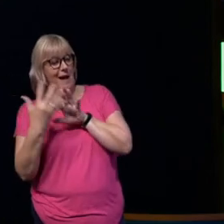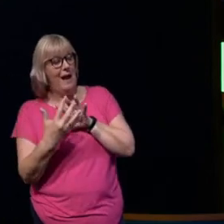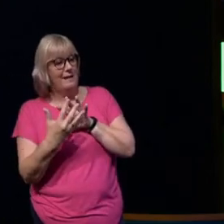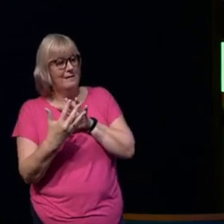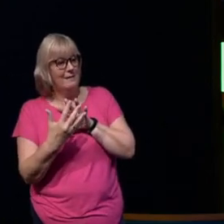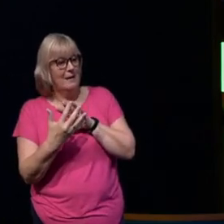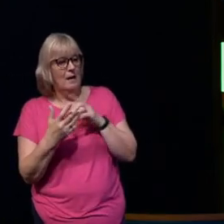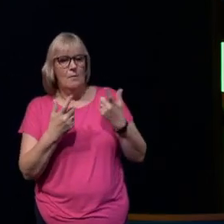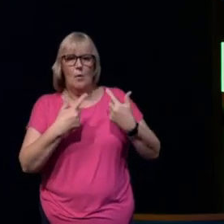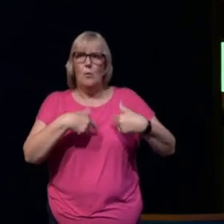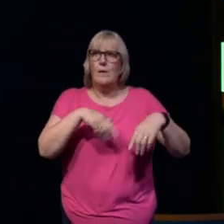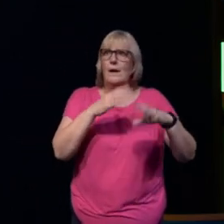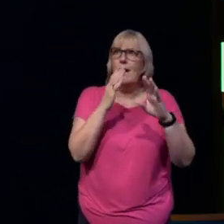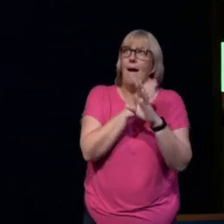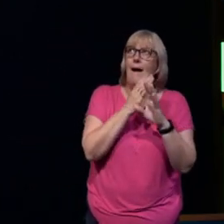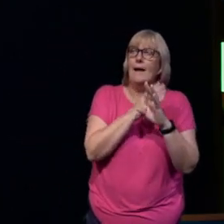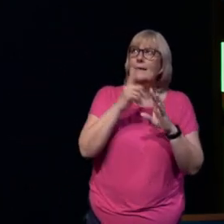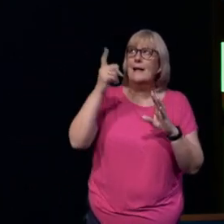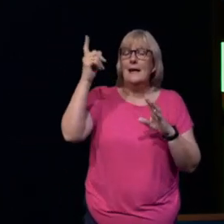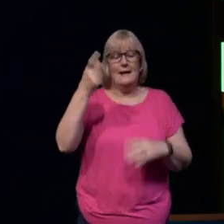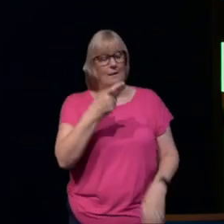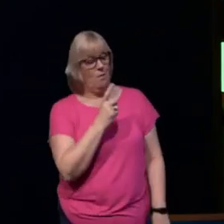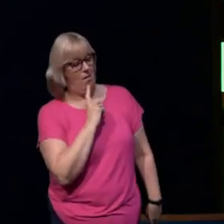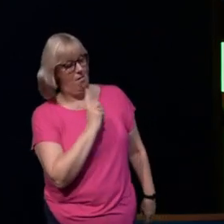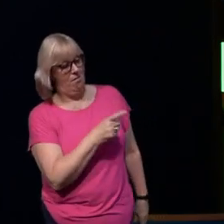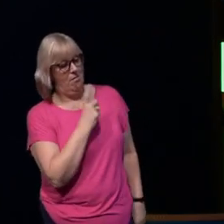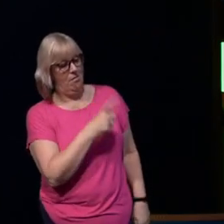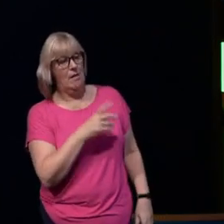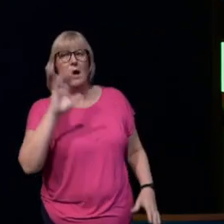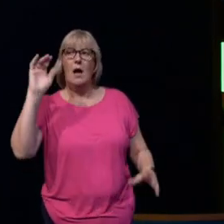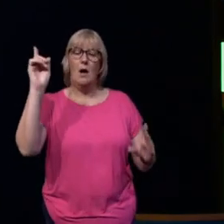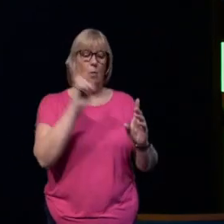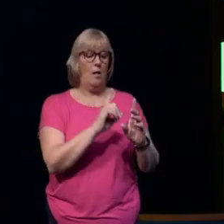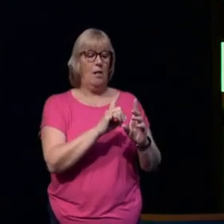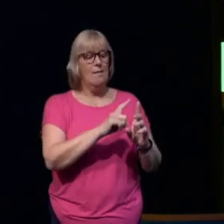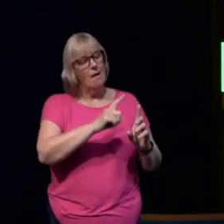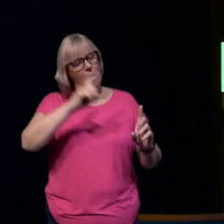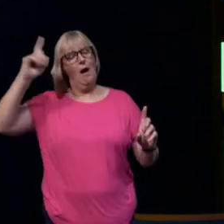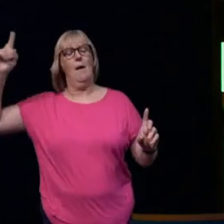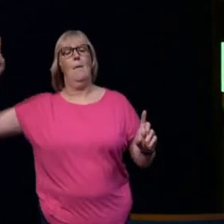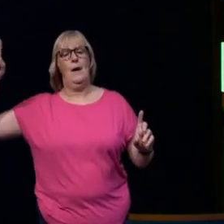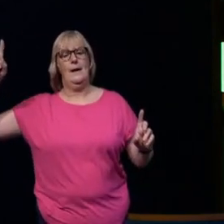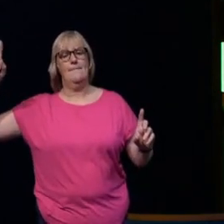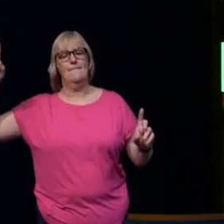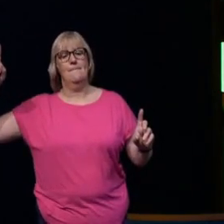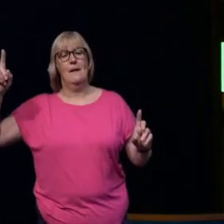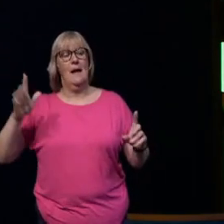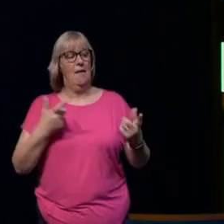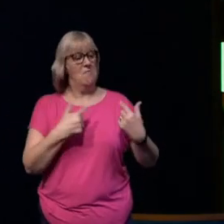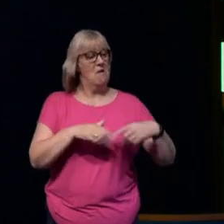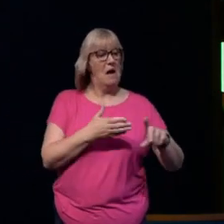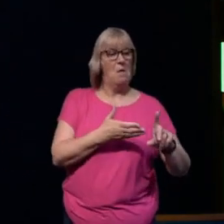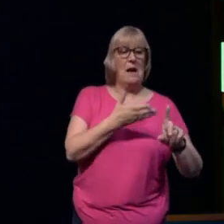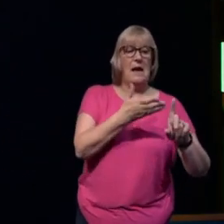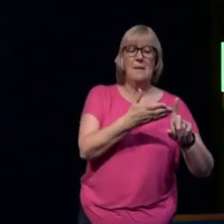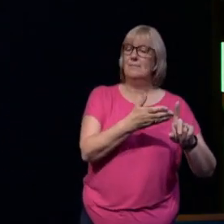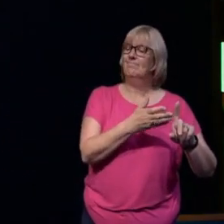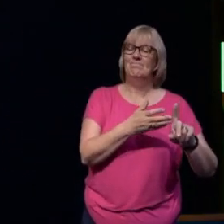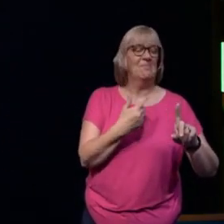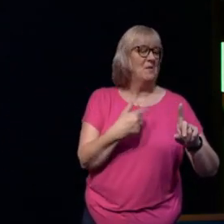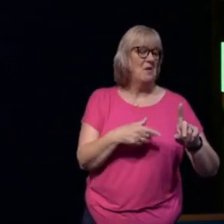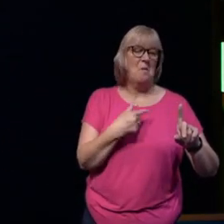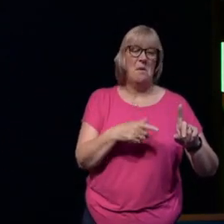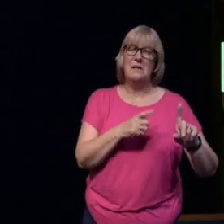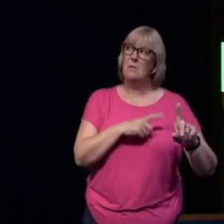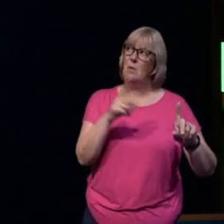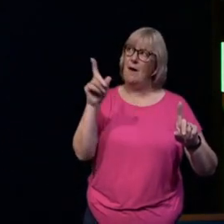discipline us and withdraw from us such that even the tiniest objective will be impossible. And again, if you